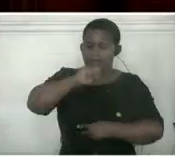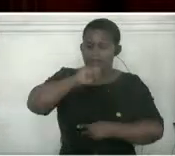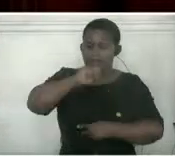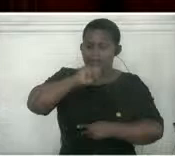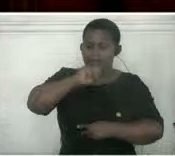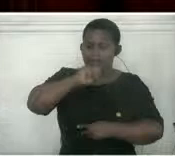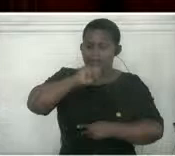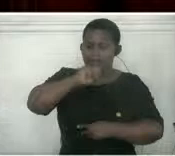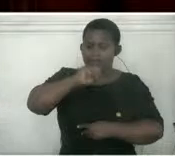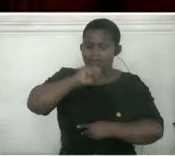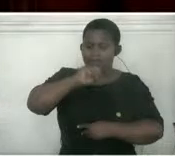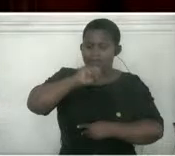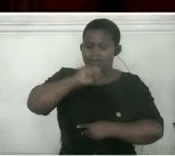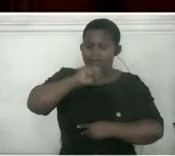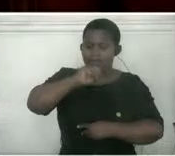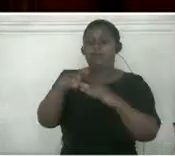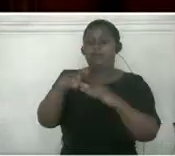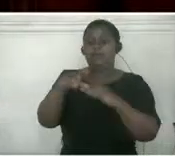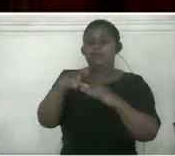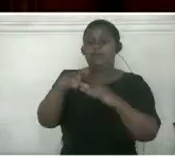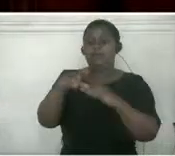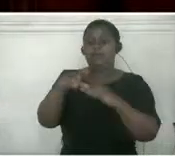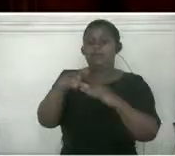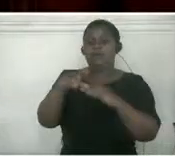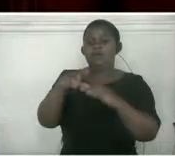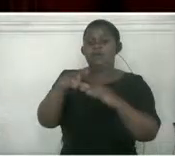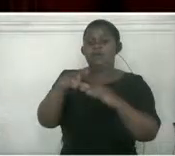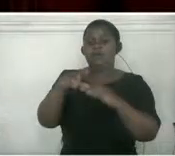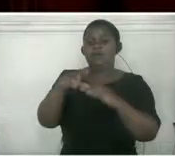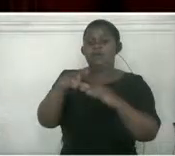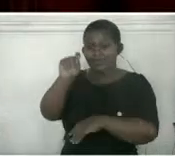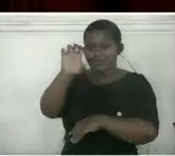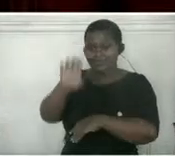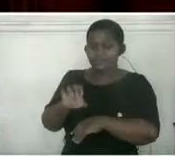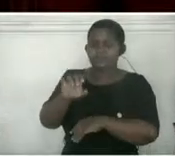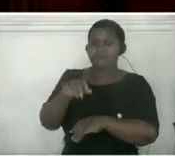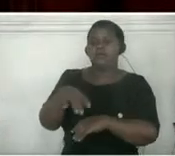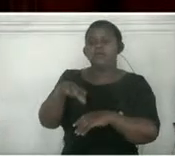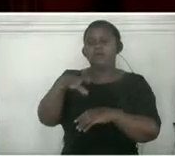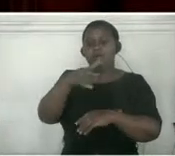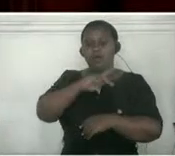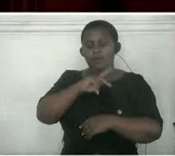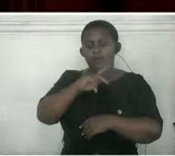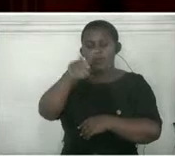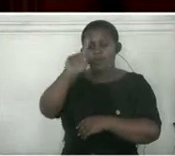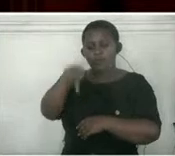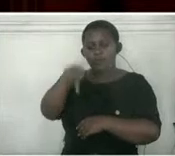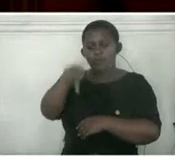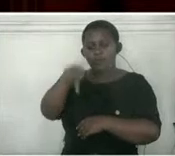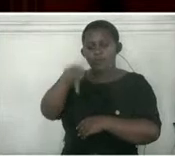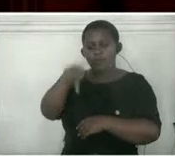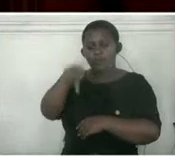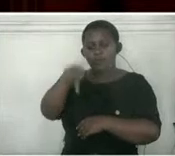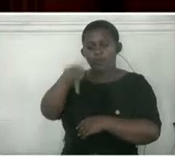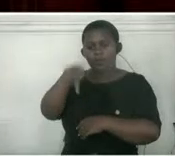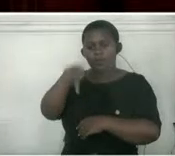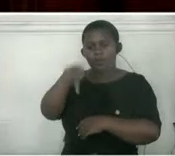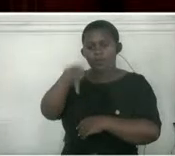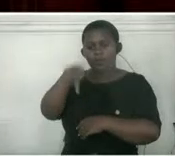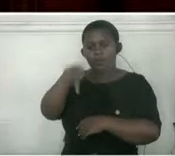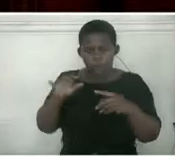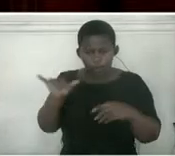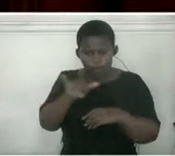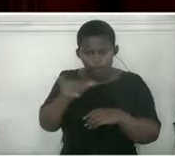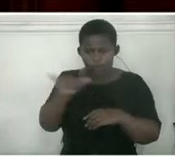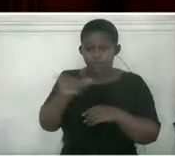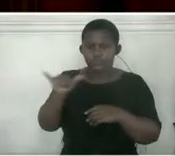of ETIA, MEC Pillay, we are working to support export initiatives which will